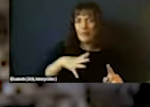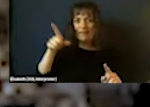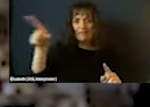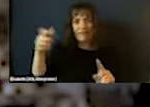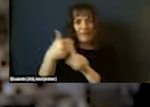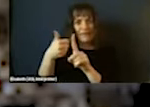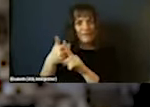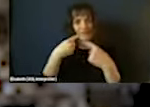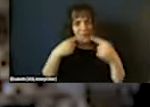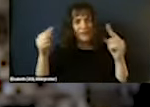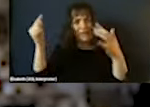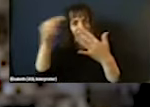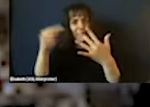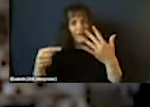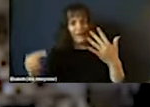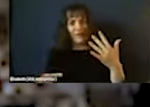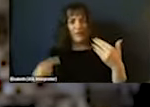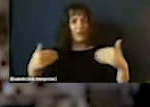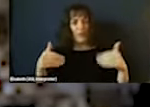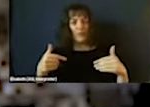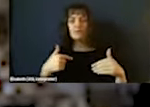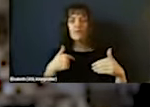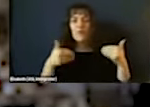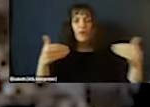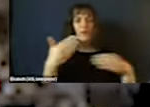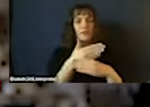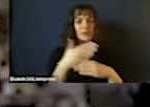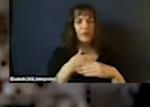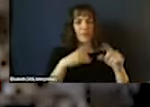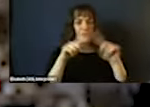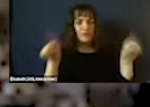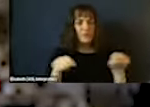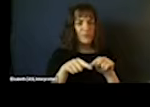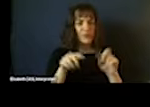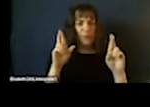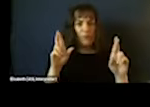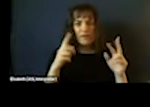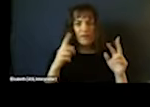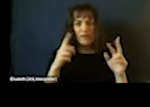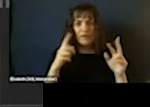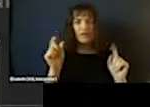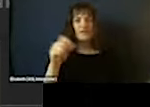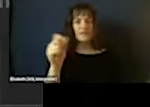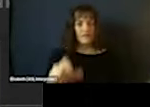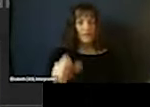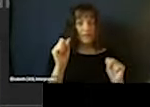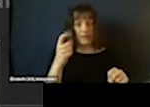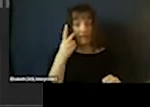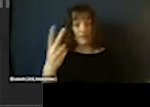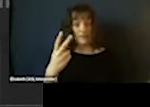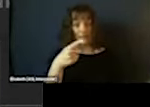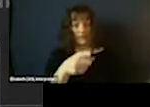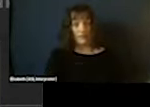my screen. I don't know if kind of works well or not. Yeah, if you can see, let